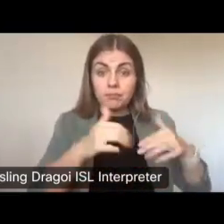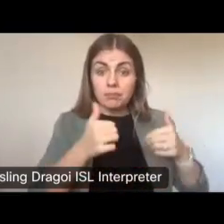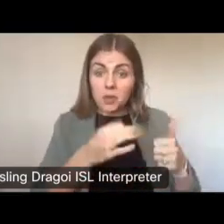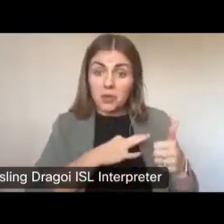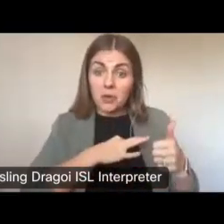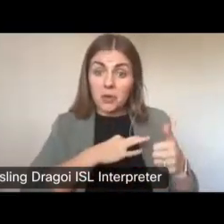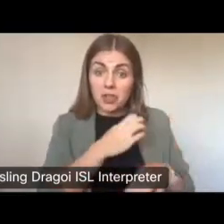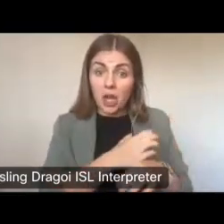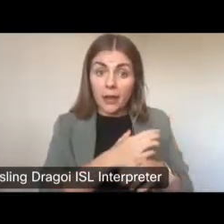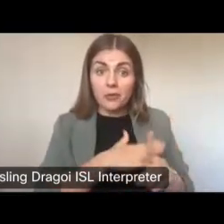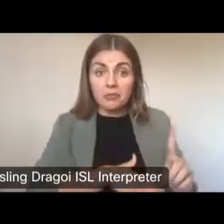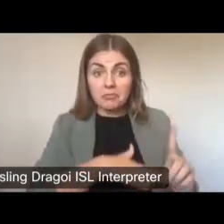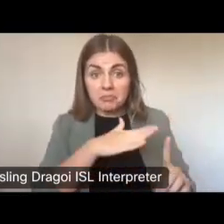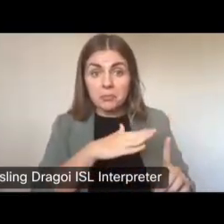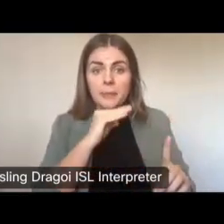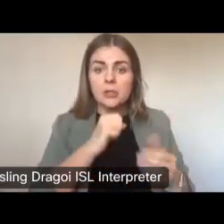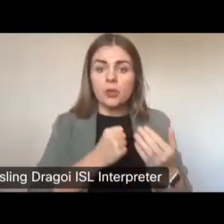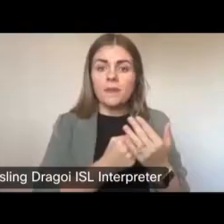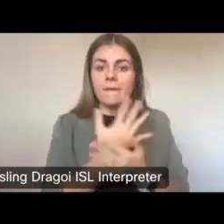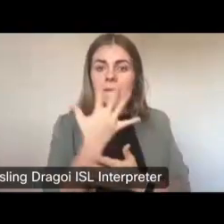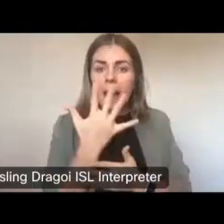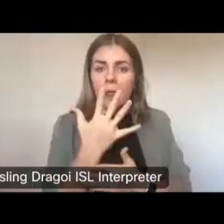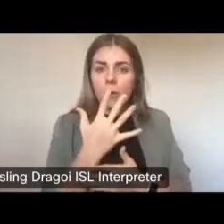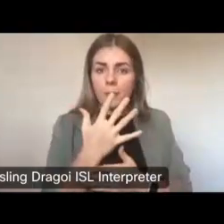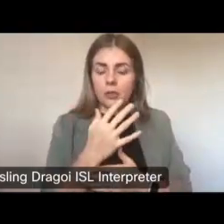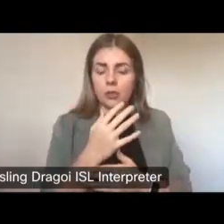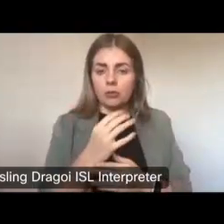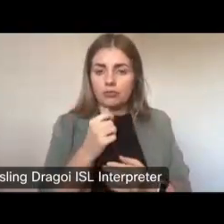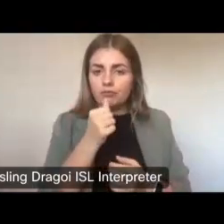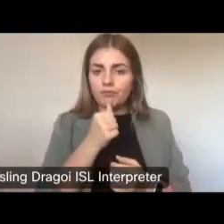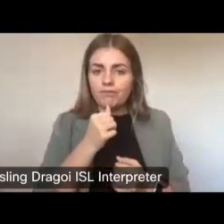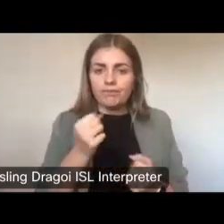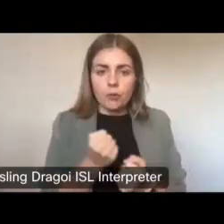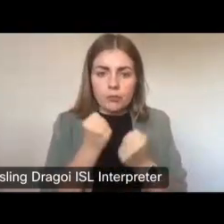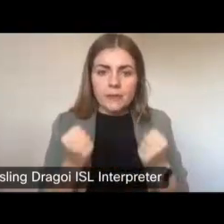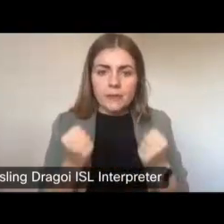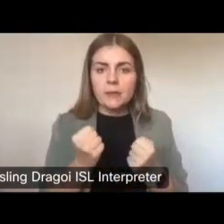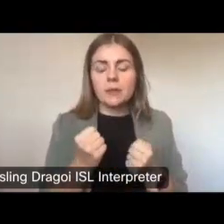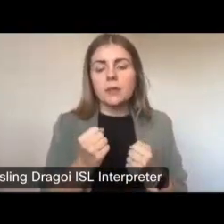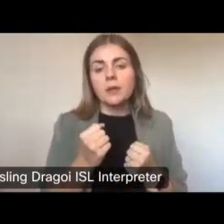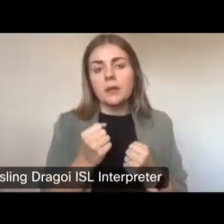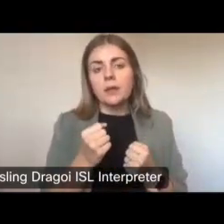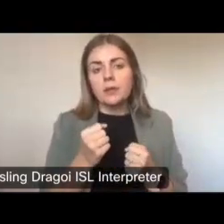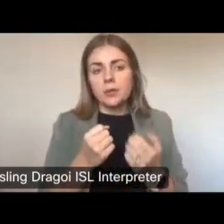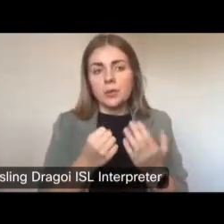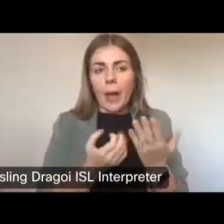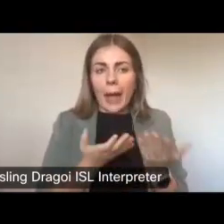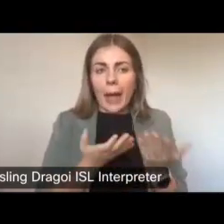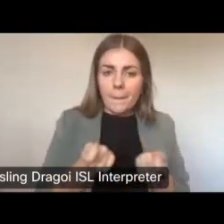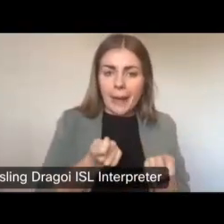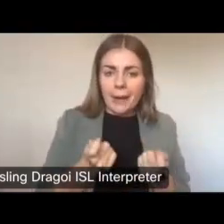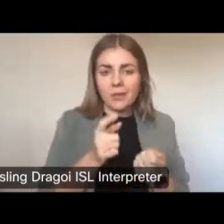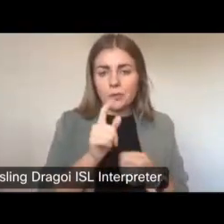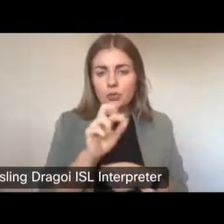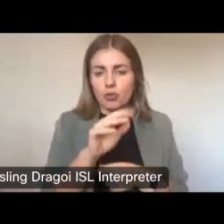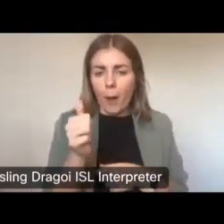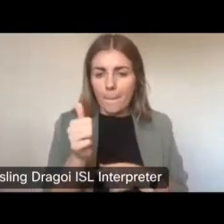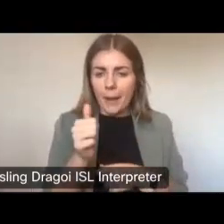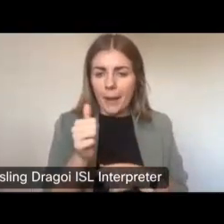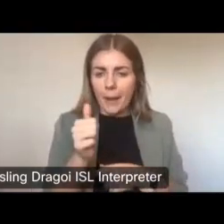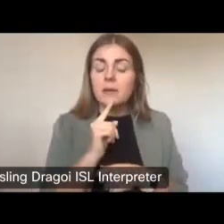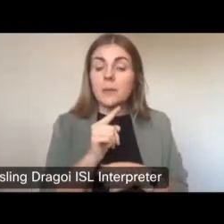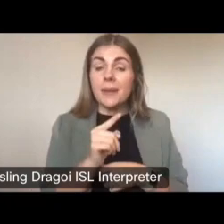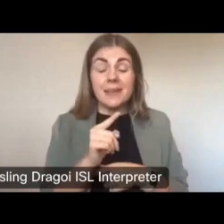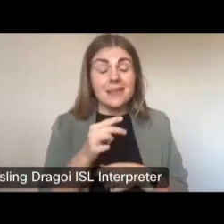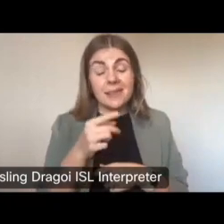resilience to be able to manage trauma as an adult. So trauma, I suppose what I'm saying is trauma has an impact no matter whether you're